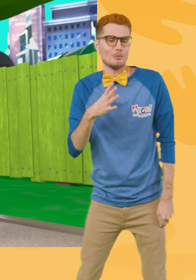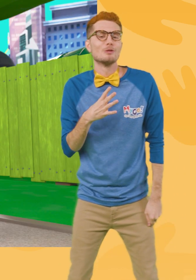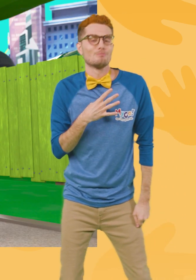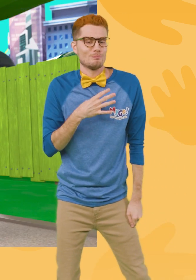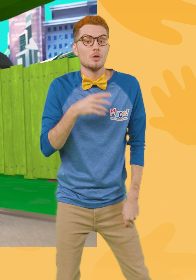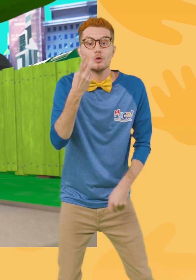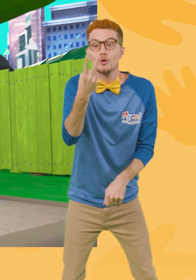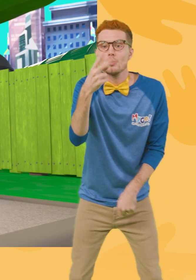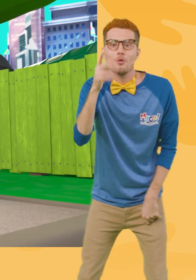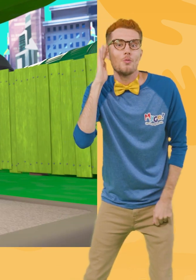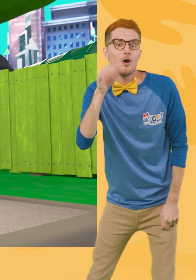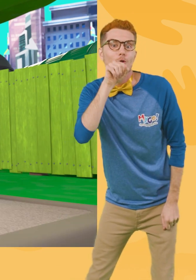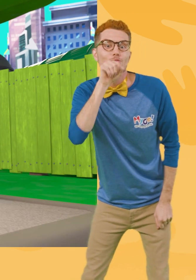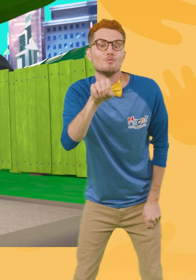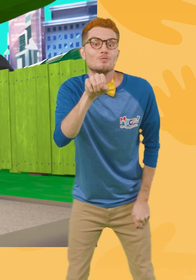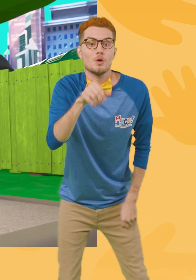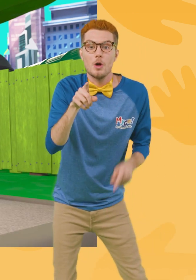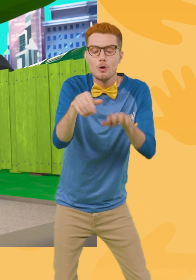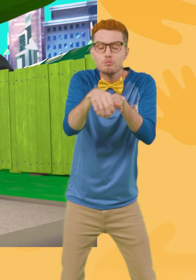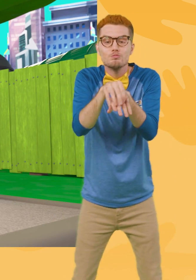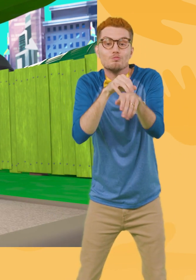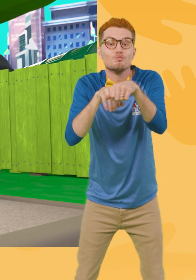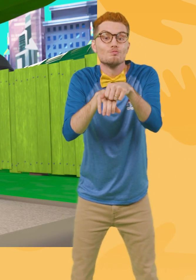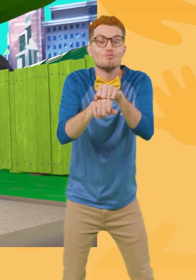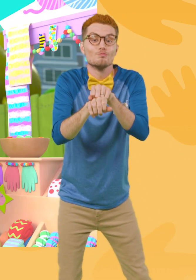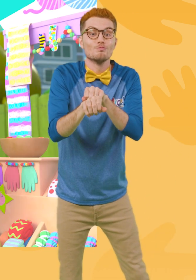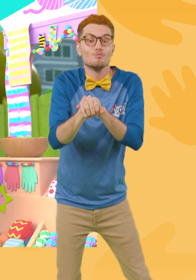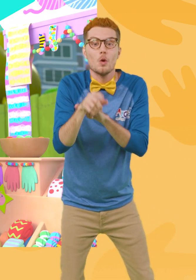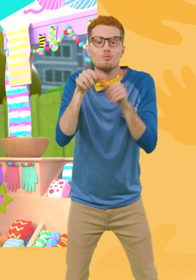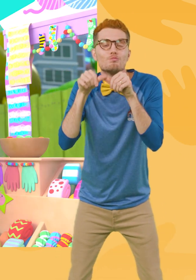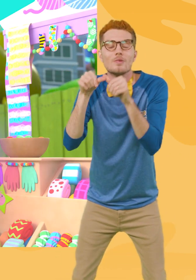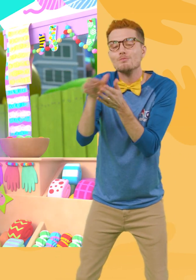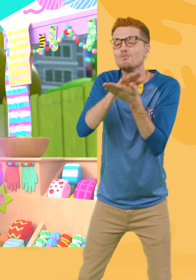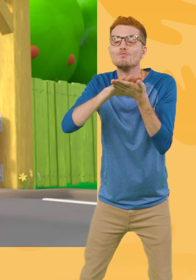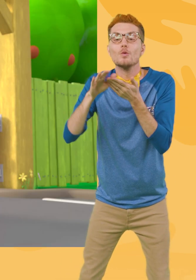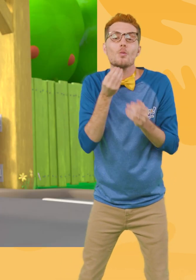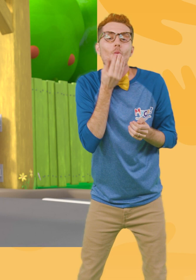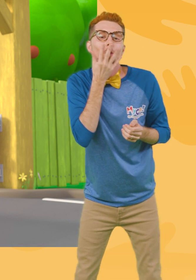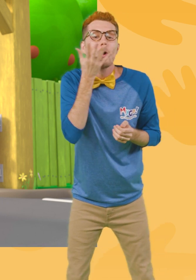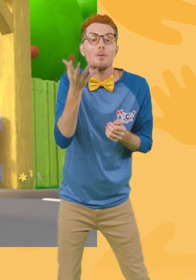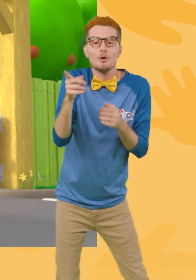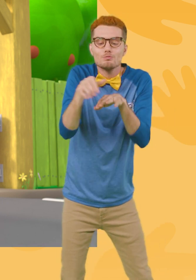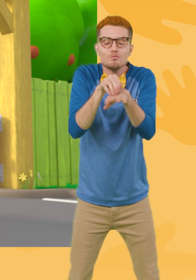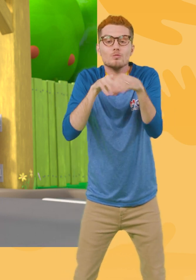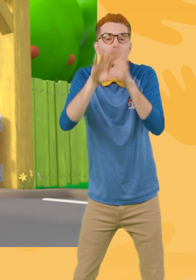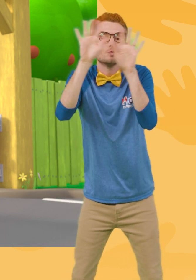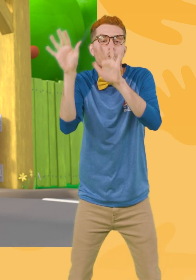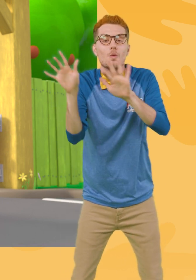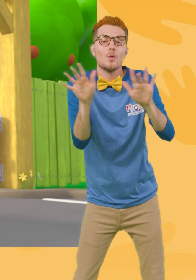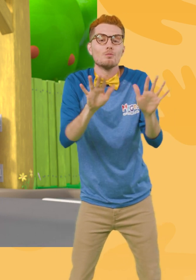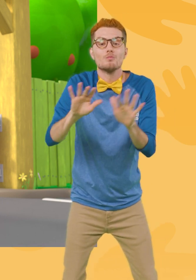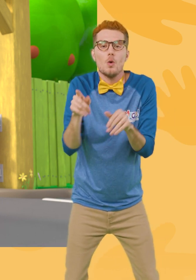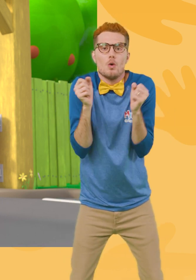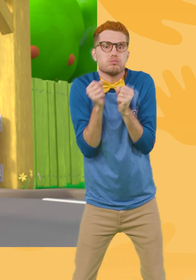Yes, miss, the pair that you will love. Put them on your hands to keep them nice and warm. Wear them in the